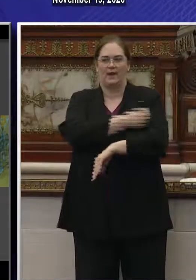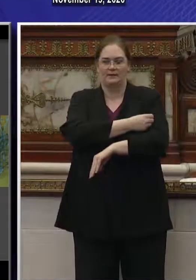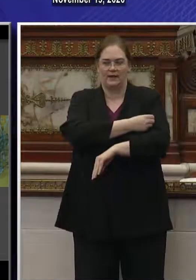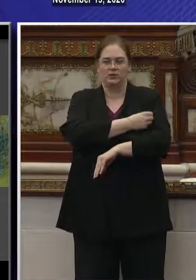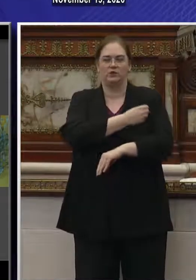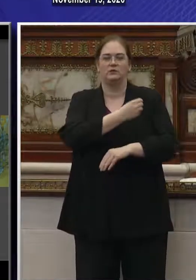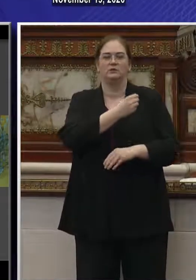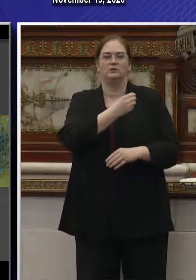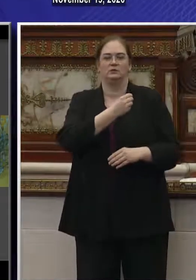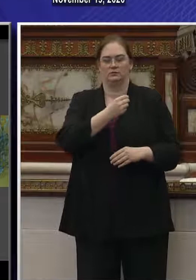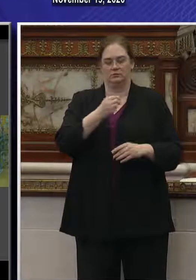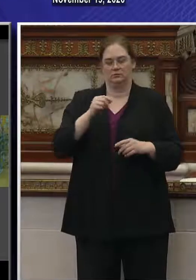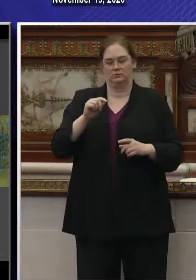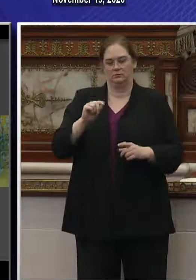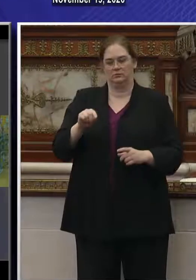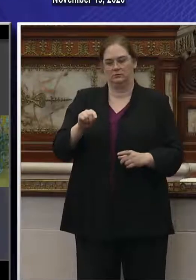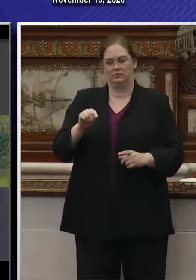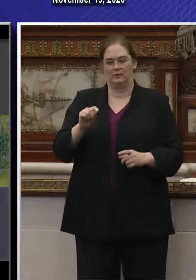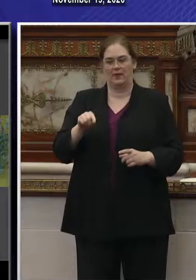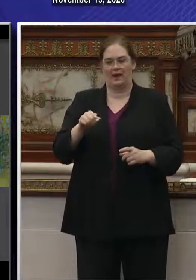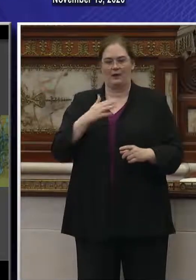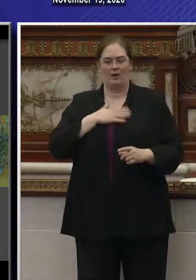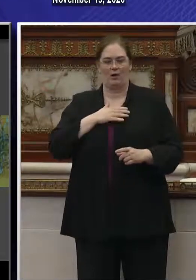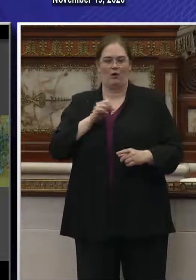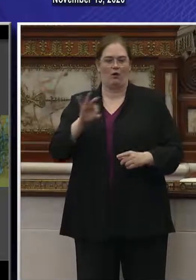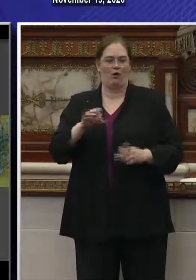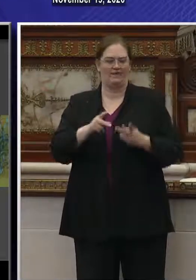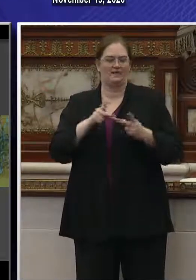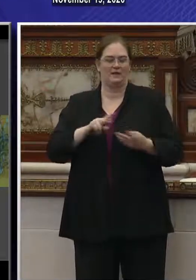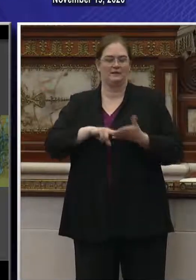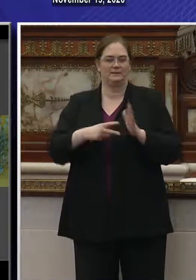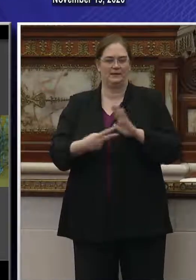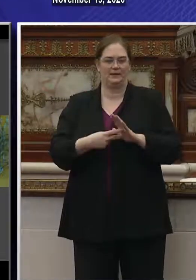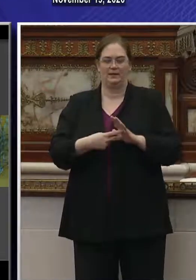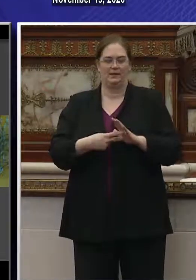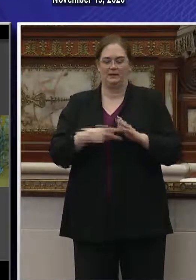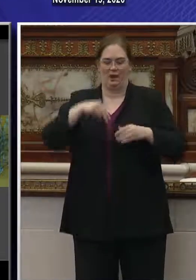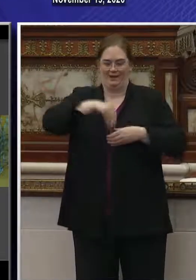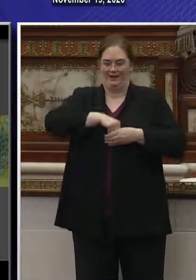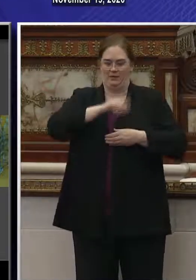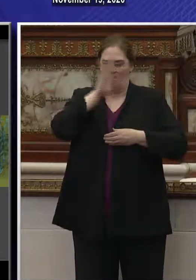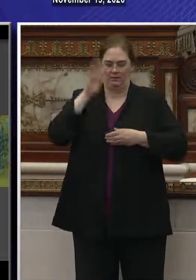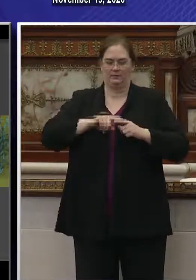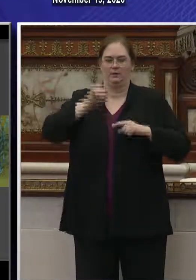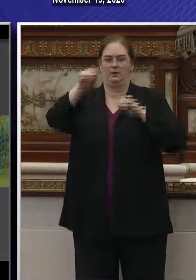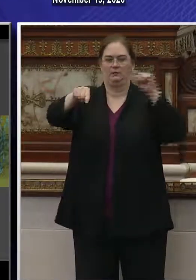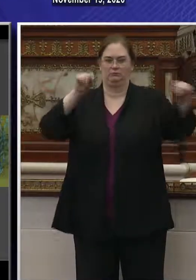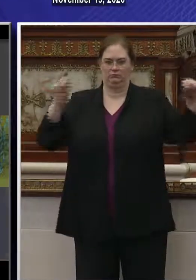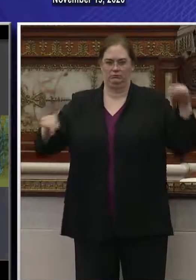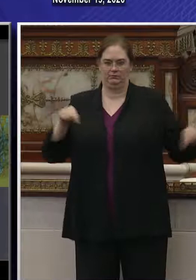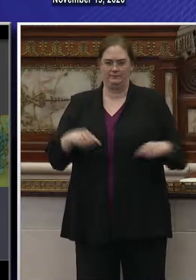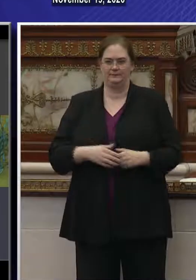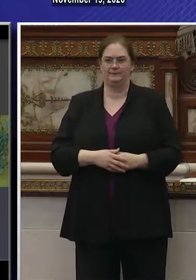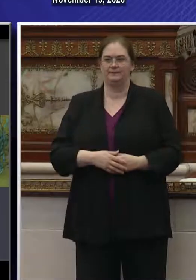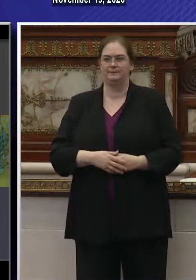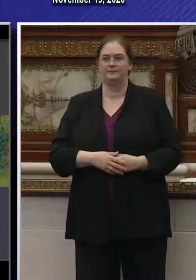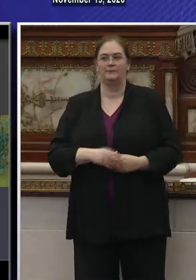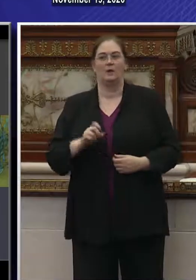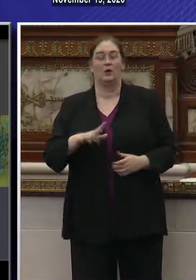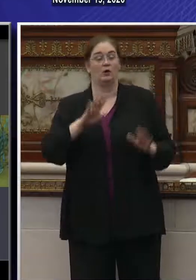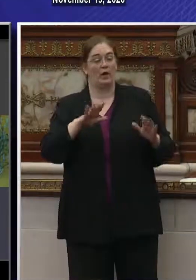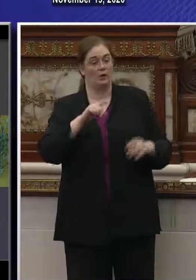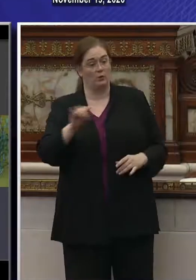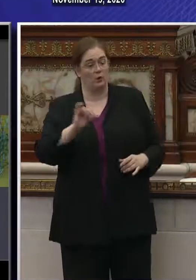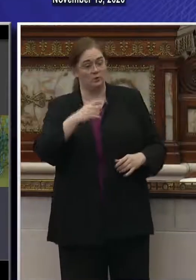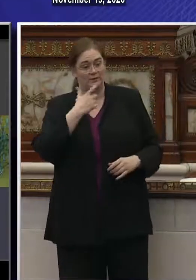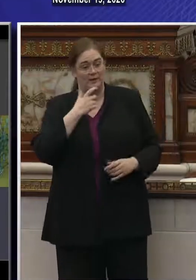vaccination at our off-sites, meaning away from the hospitals. Okay, great. And you